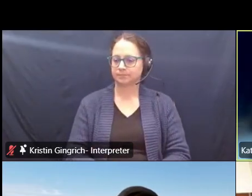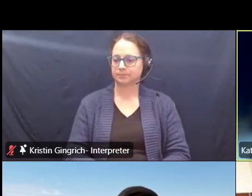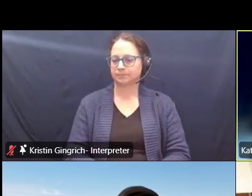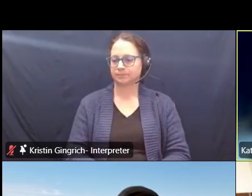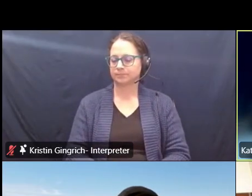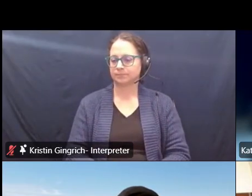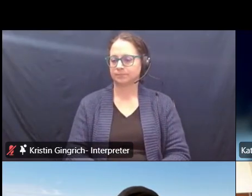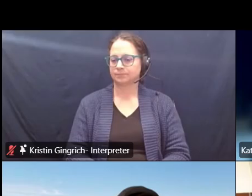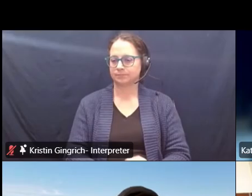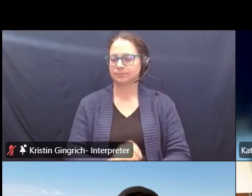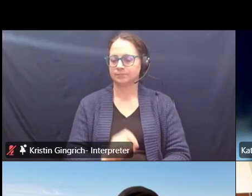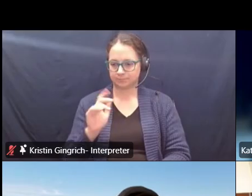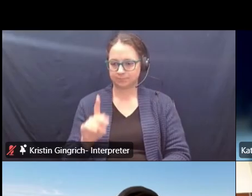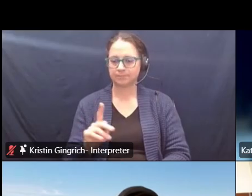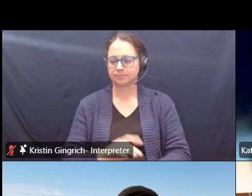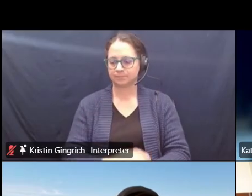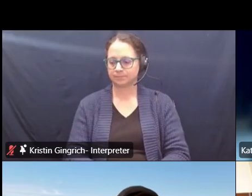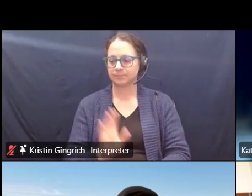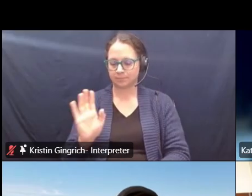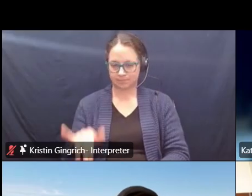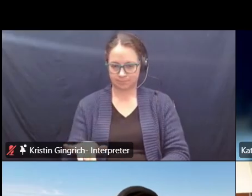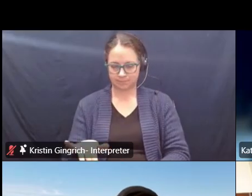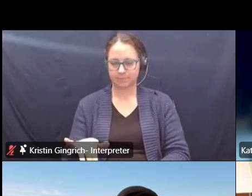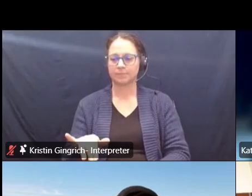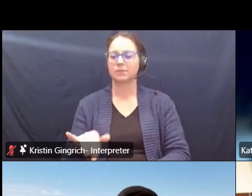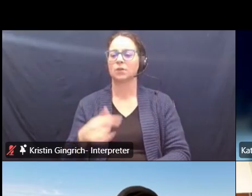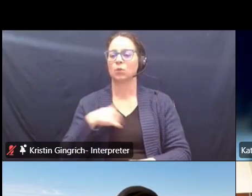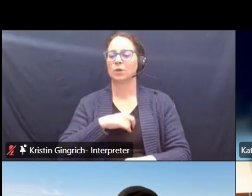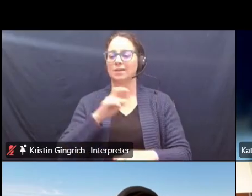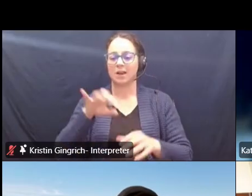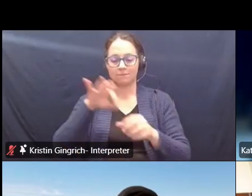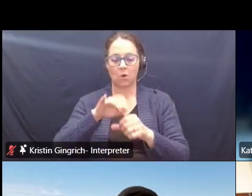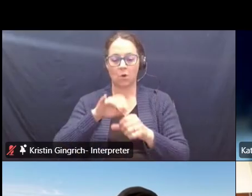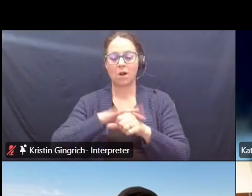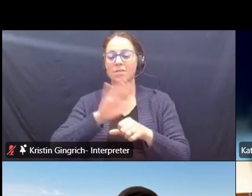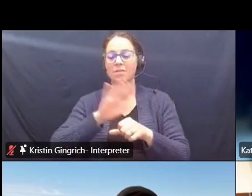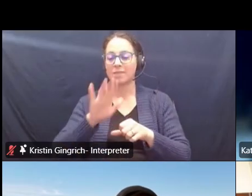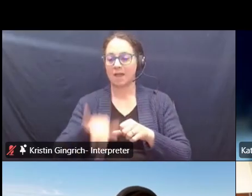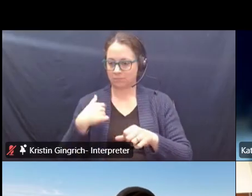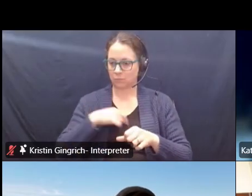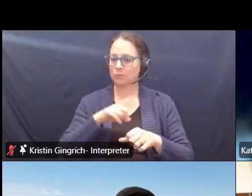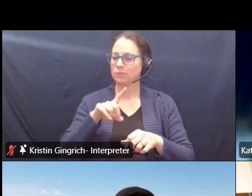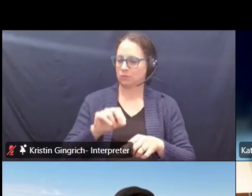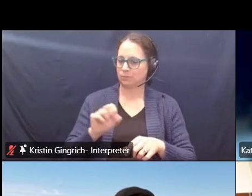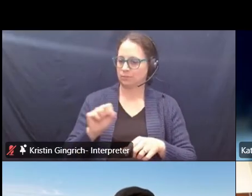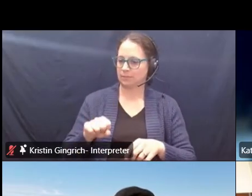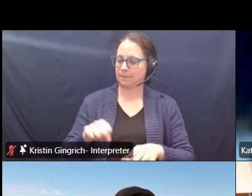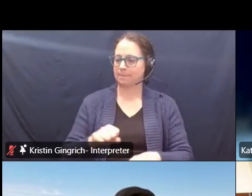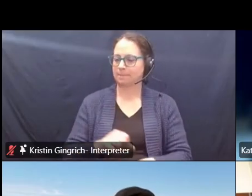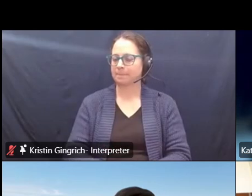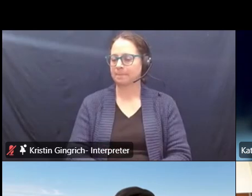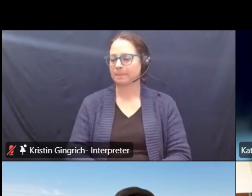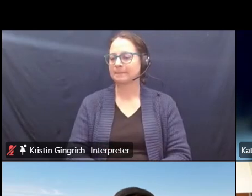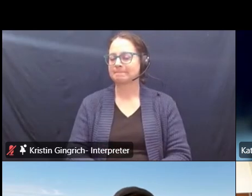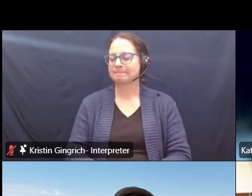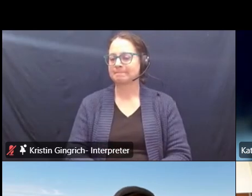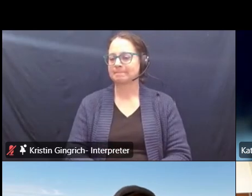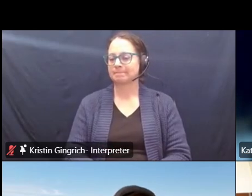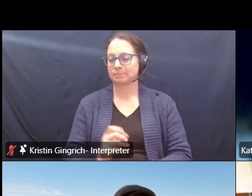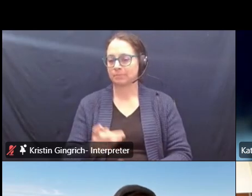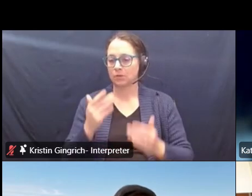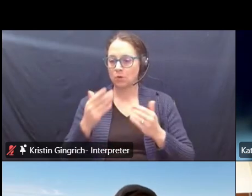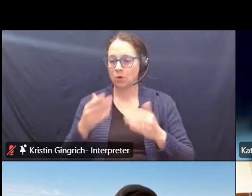30 p.m. Okay, that we need to vote on that. I We nearly do. forgot about that. That's right. Okay, let's go ahead and